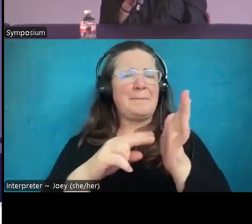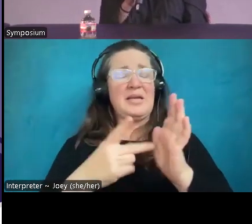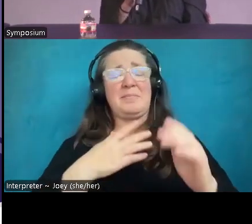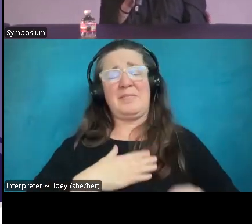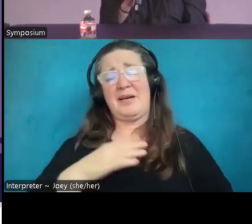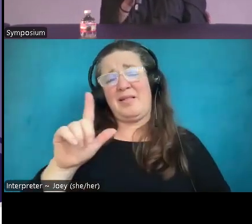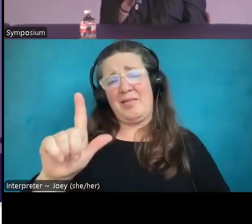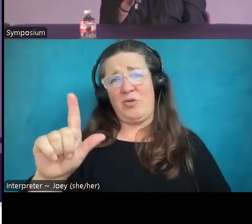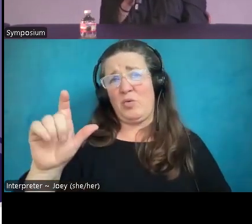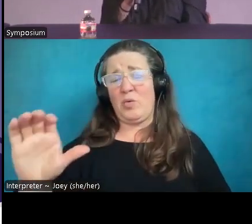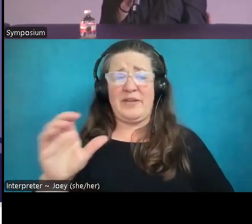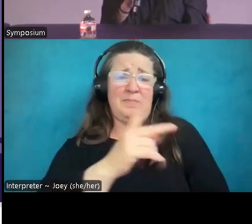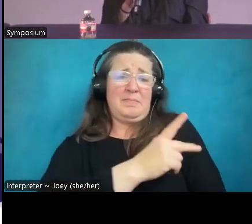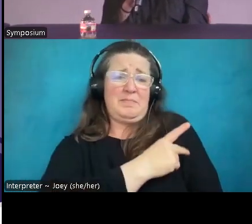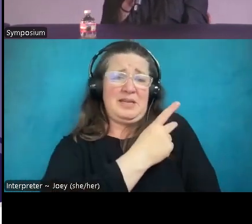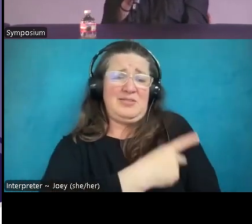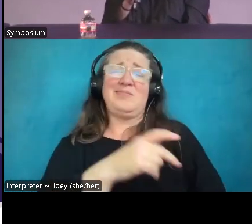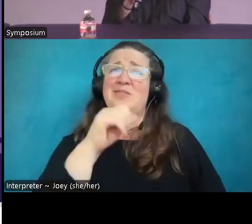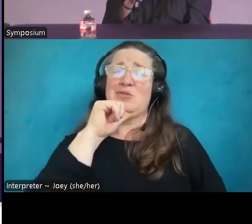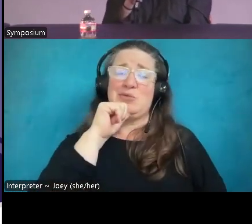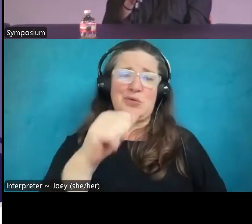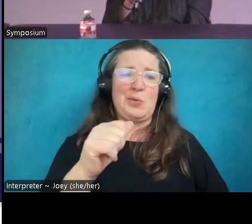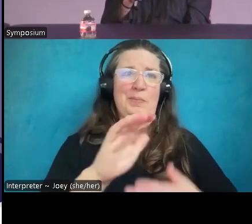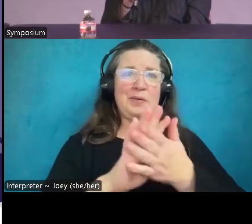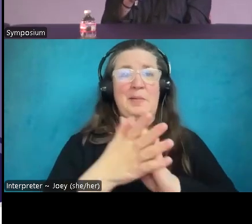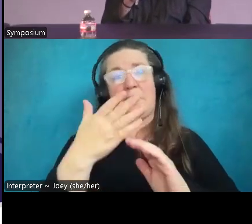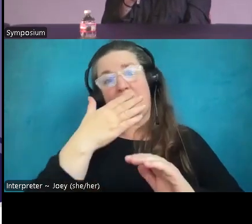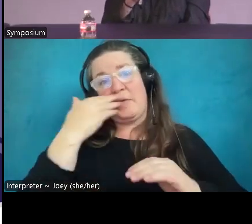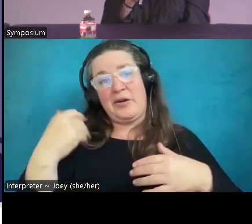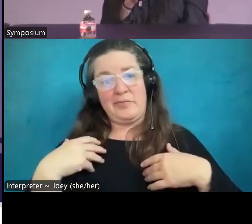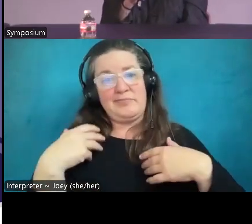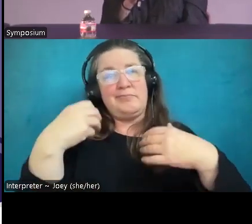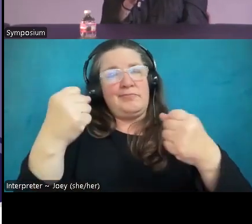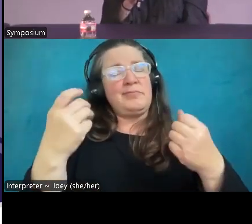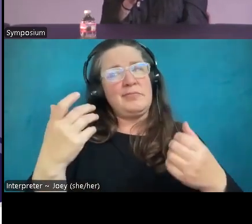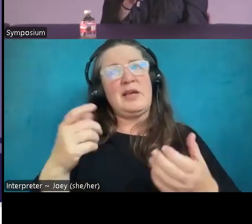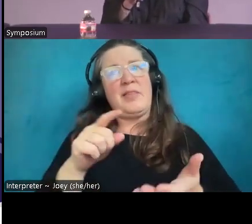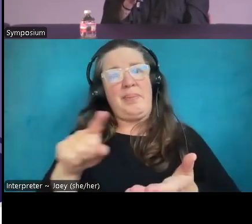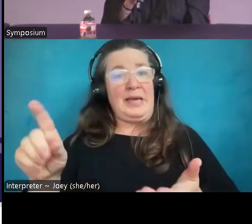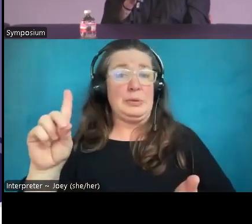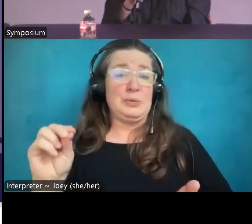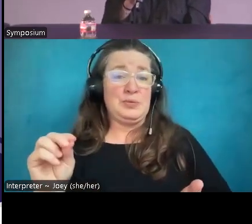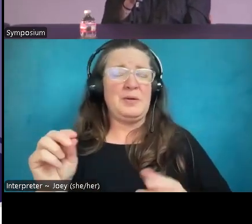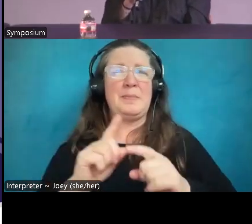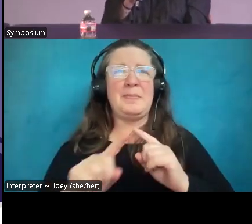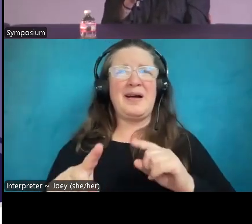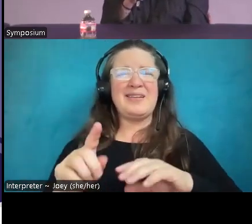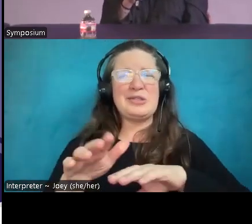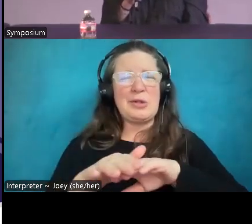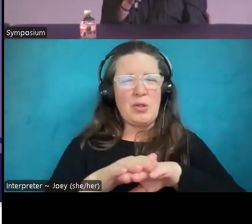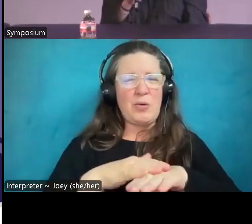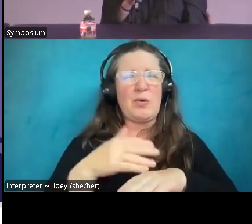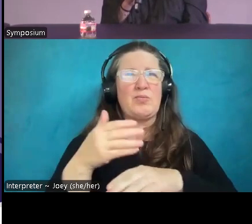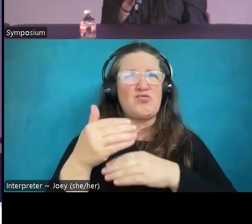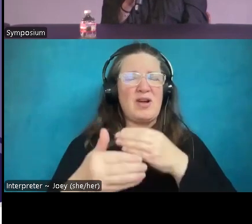I want to emphasize that fact as I see a lot of improvement in my patients. It just doesn't occur quite as quickly or as